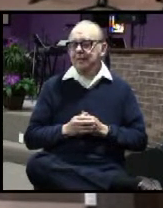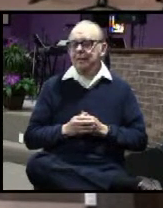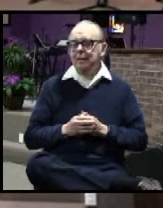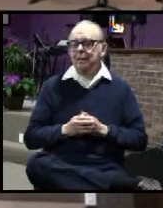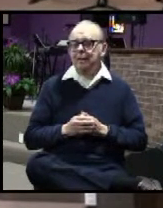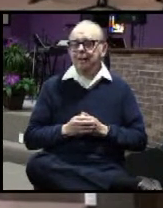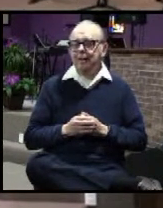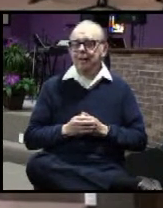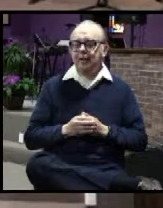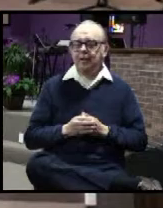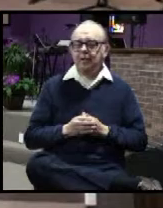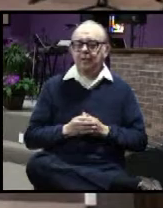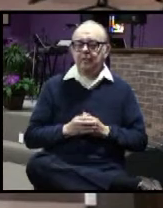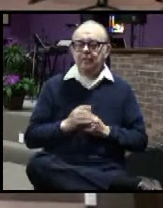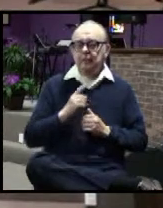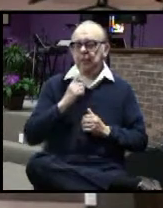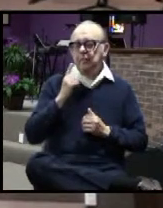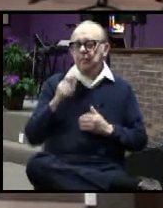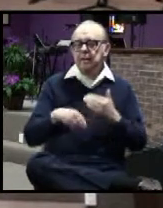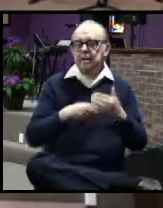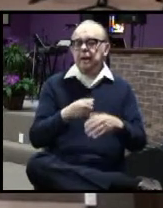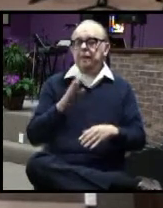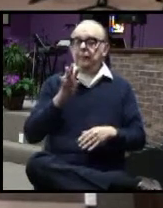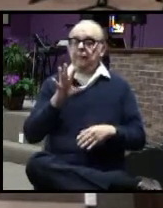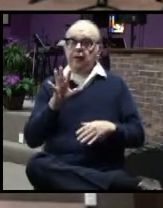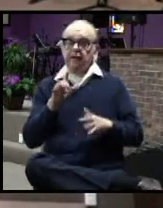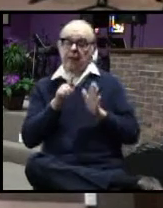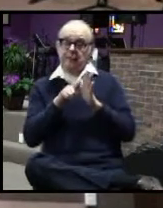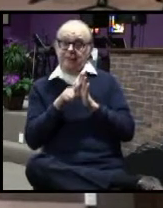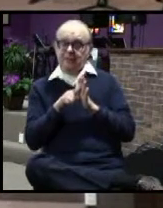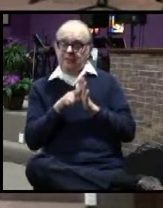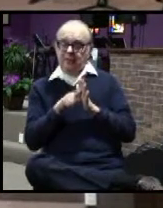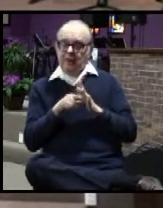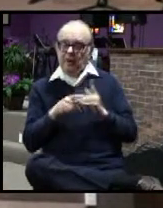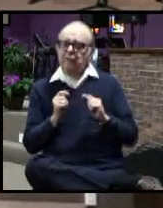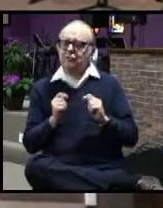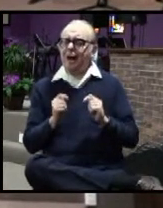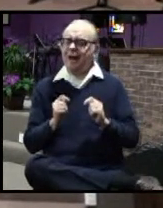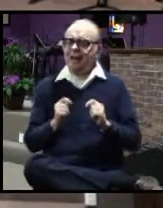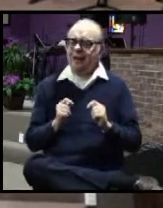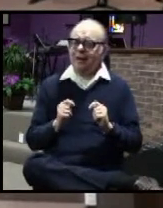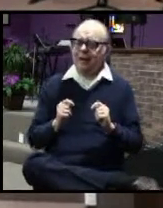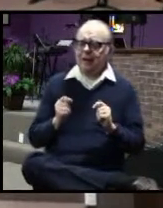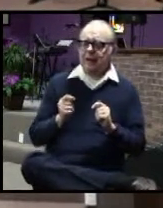For the next 45 minutes, I'll try to get it done. And then he ended on